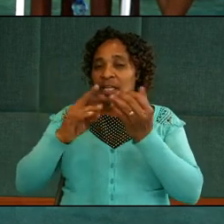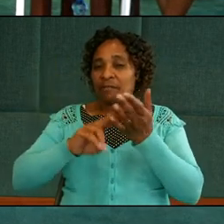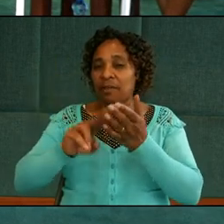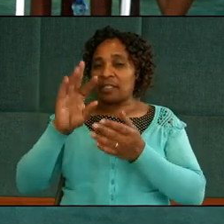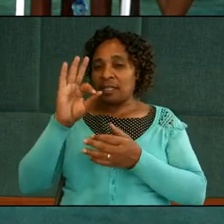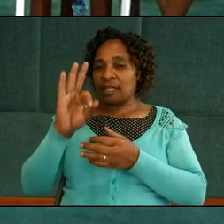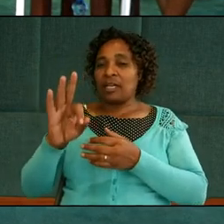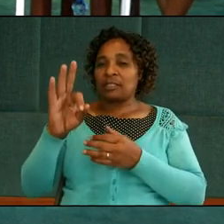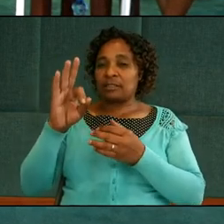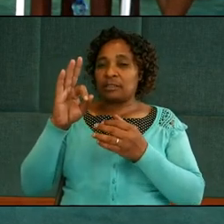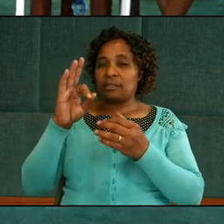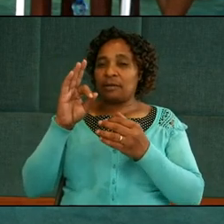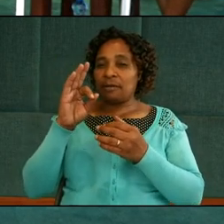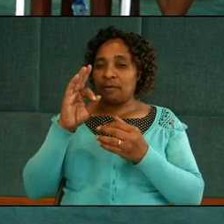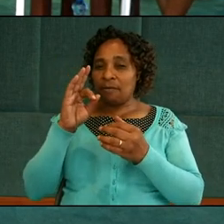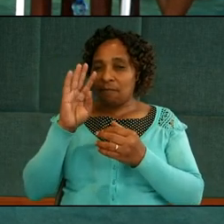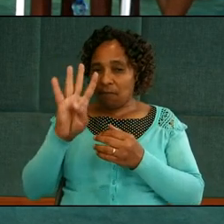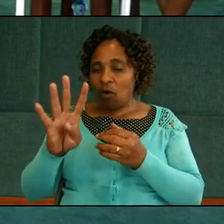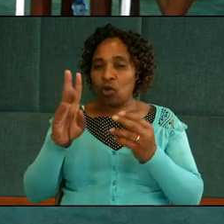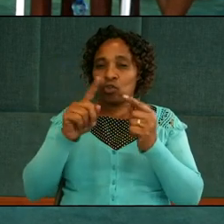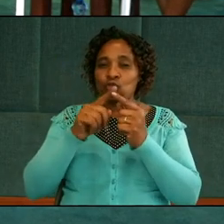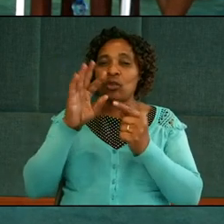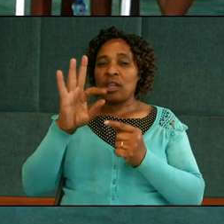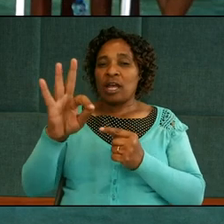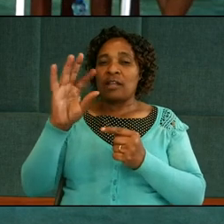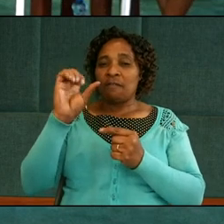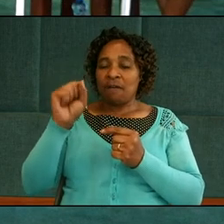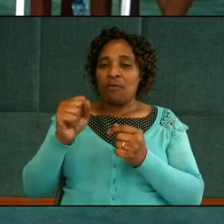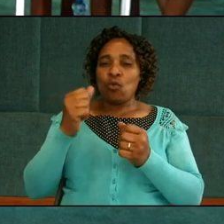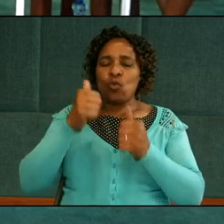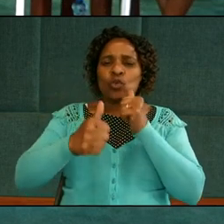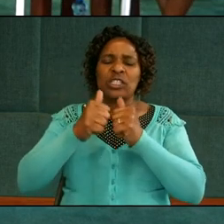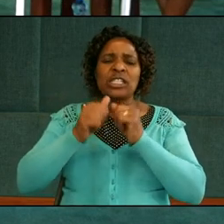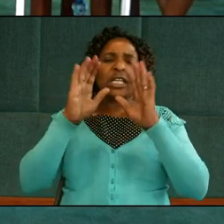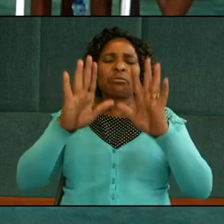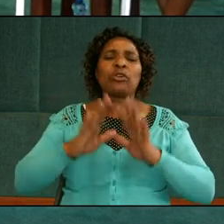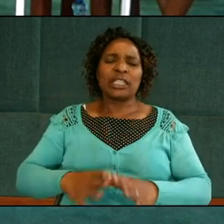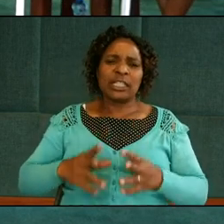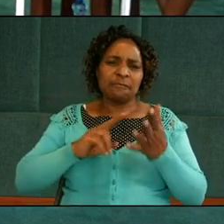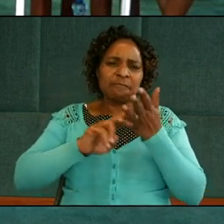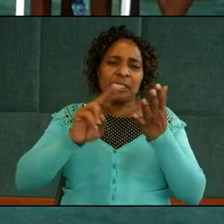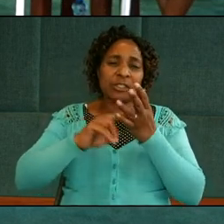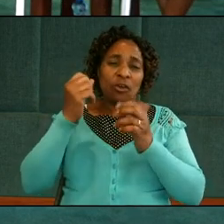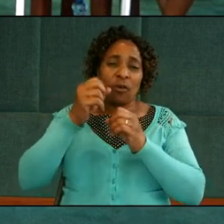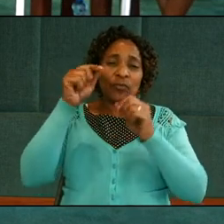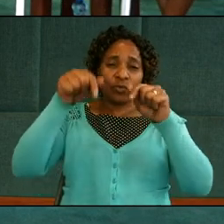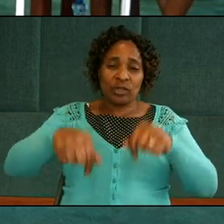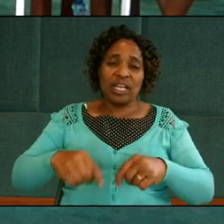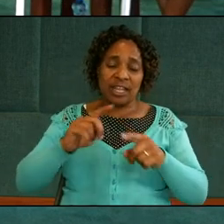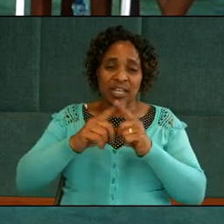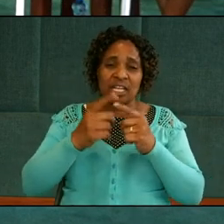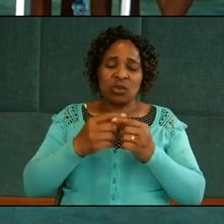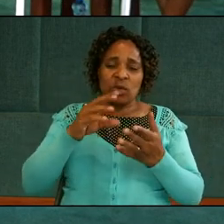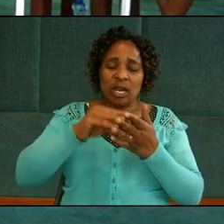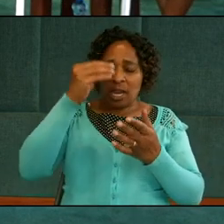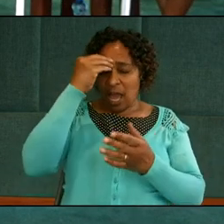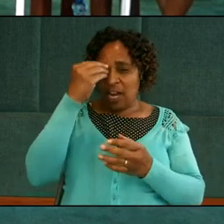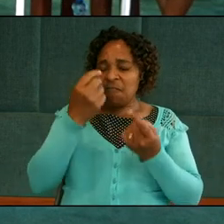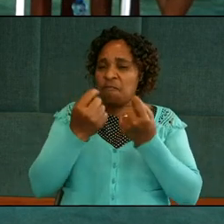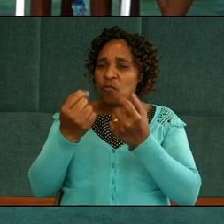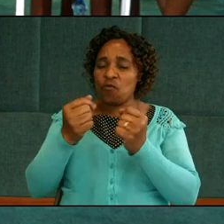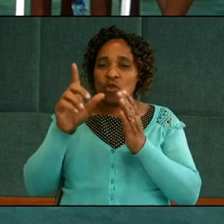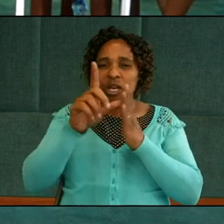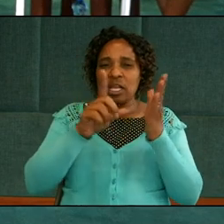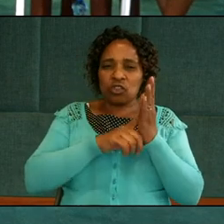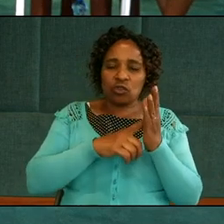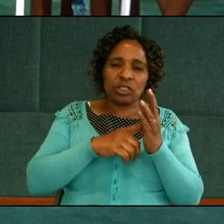which is our key text for today. And you can share with us a few of the lessons that we learned from this book. I believe maybe